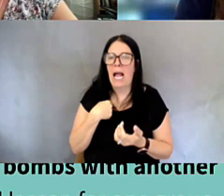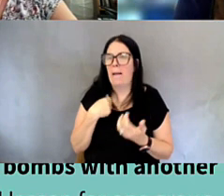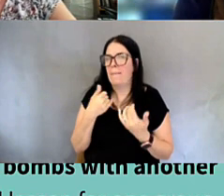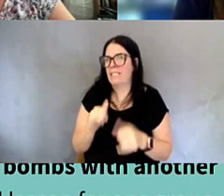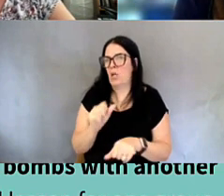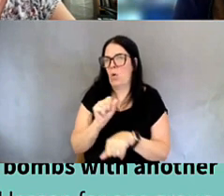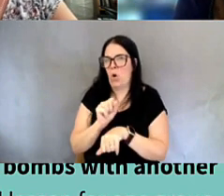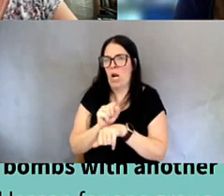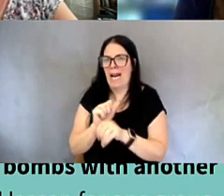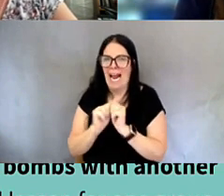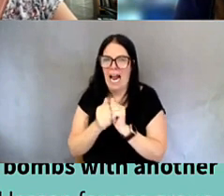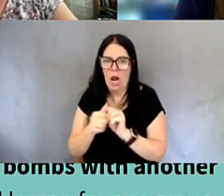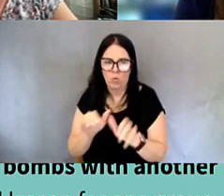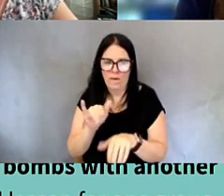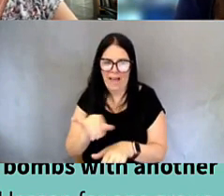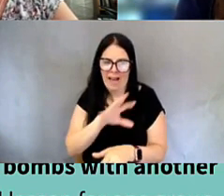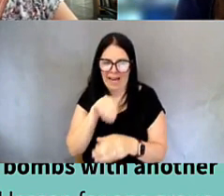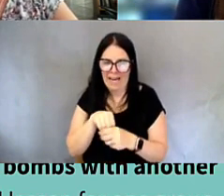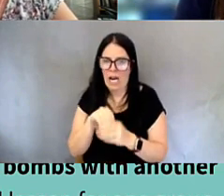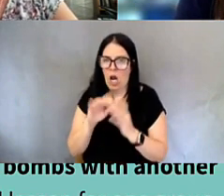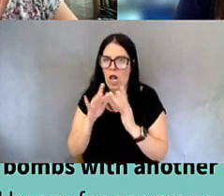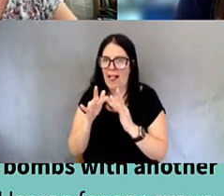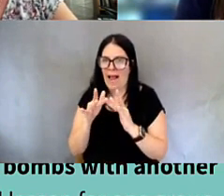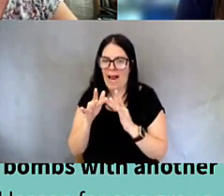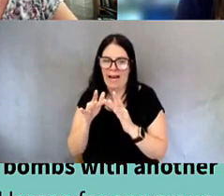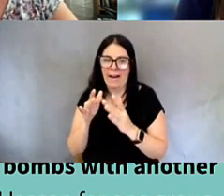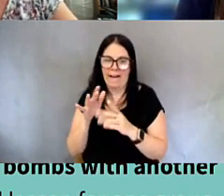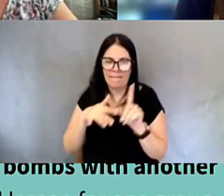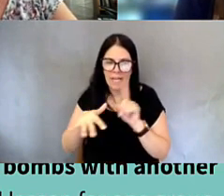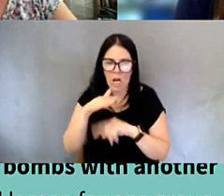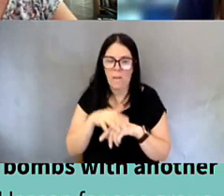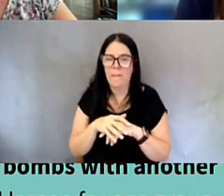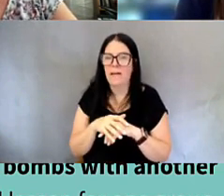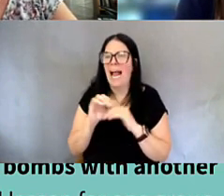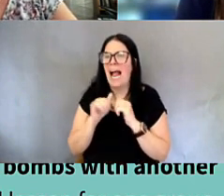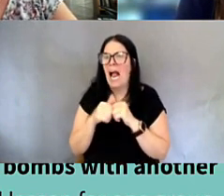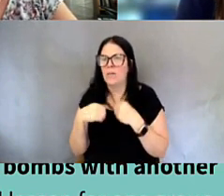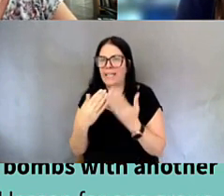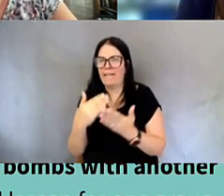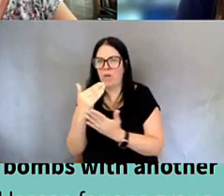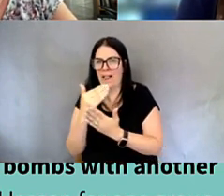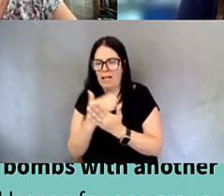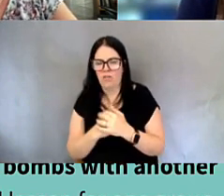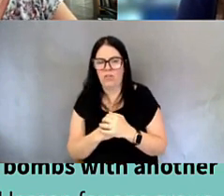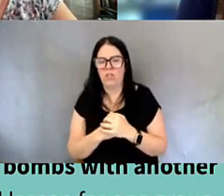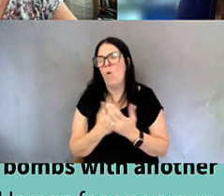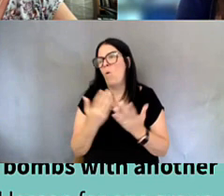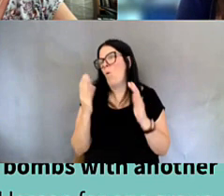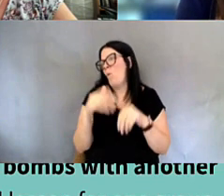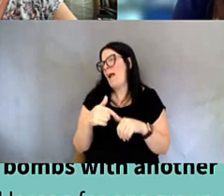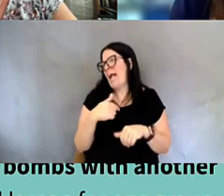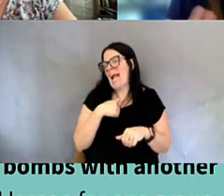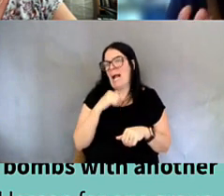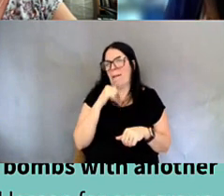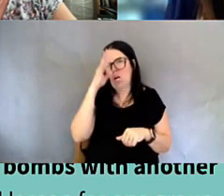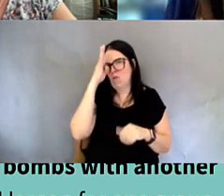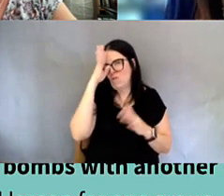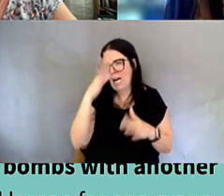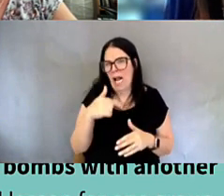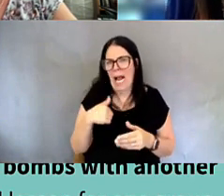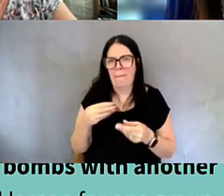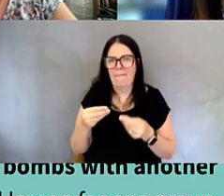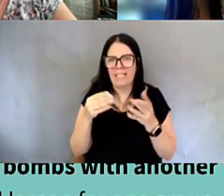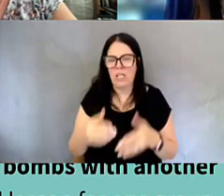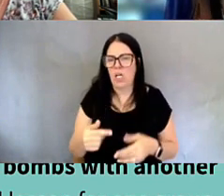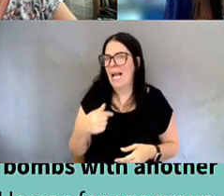that in an online environment, how to deliver a lesson. Oh, you know what? I'm not a creator. I'm a facilitator, so I don't know